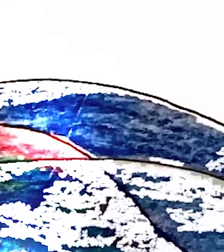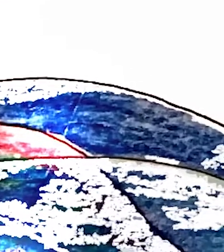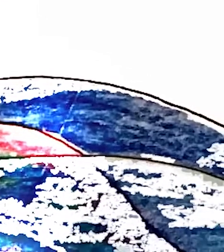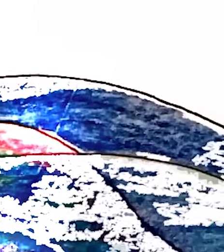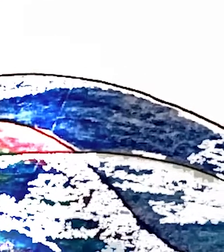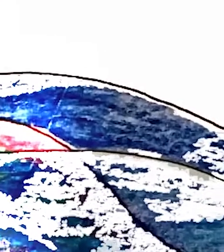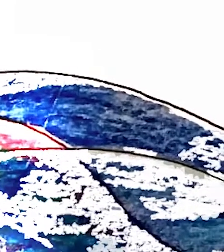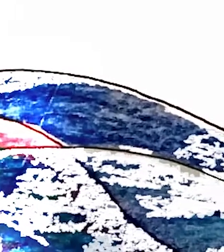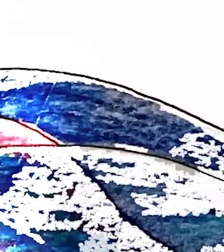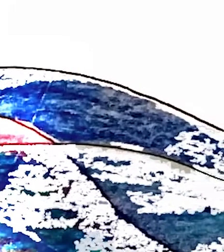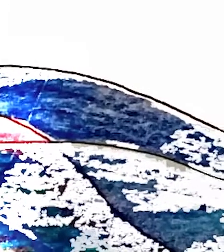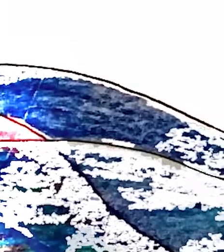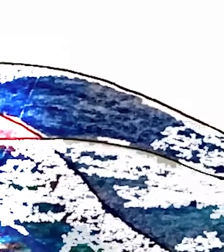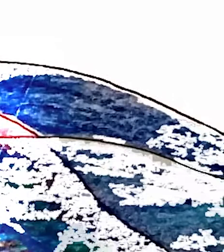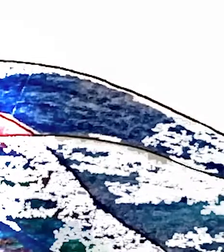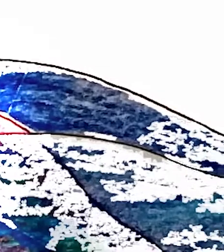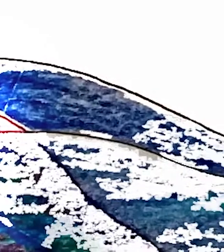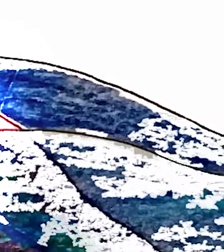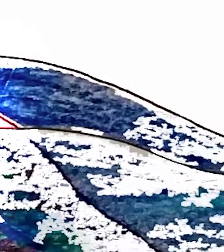She was a mermaid.